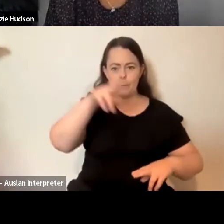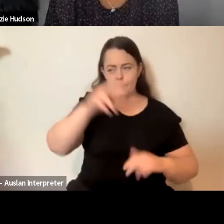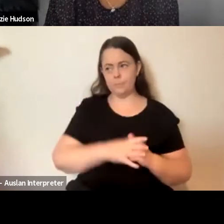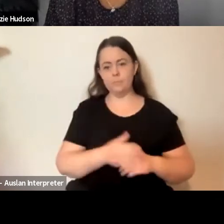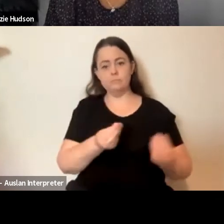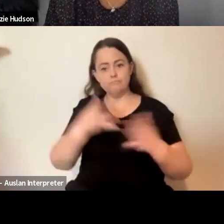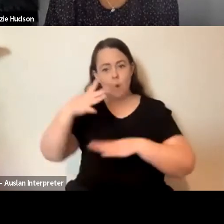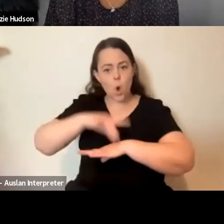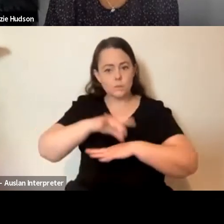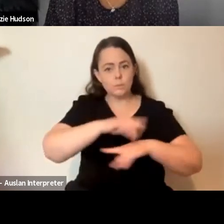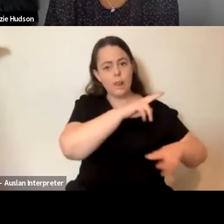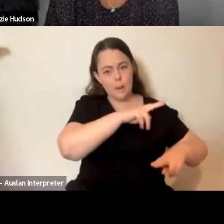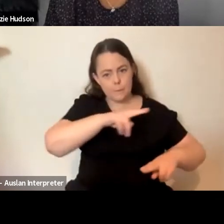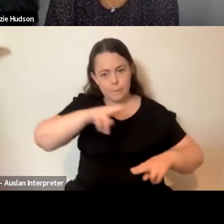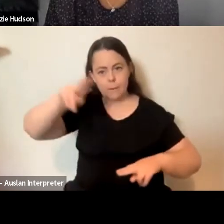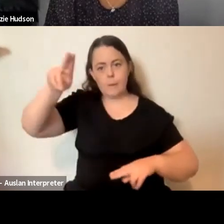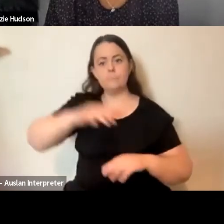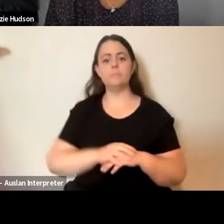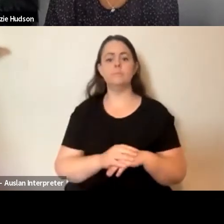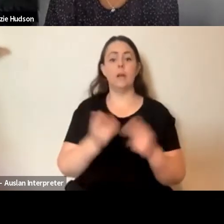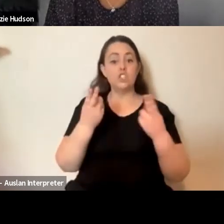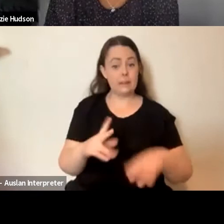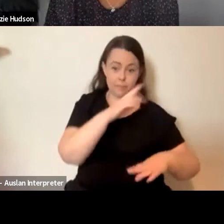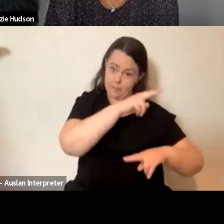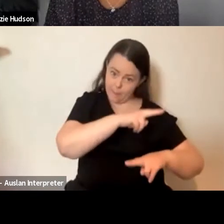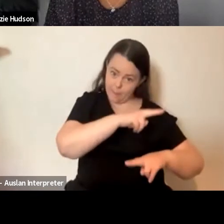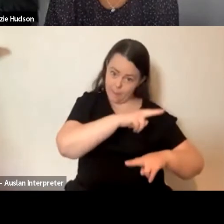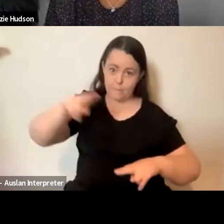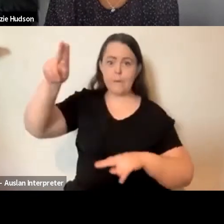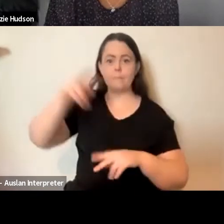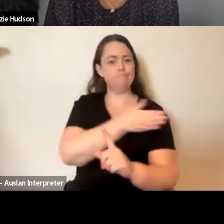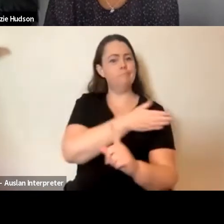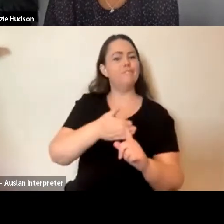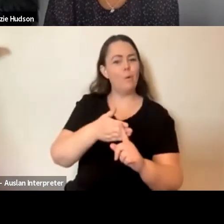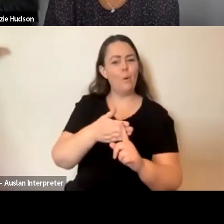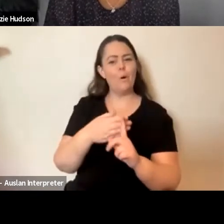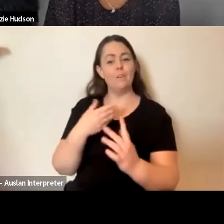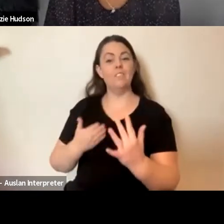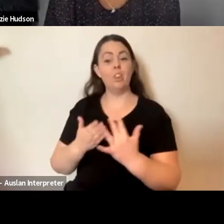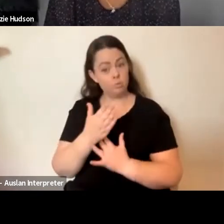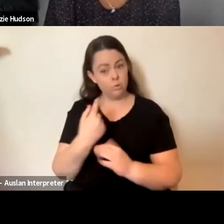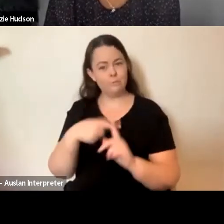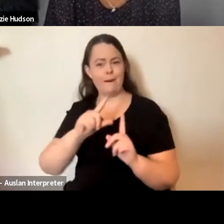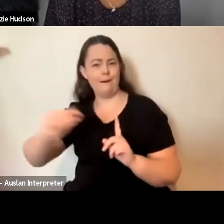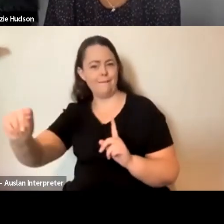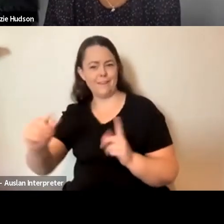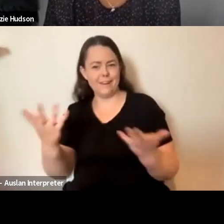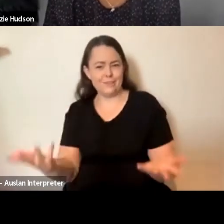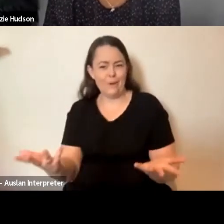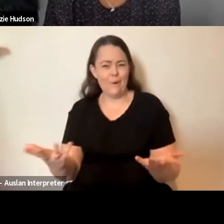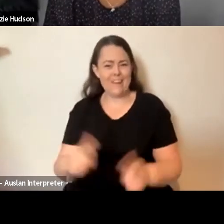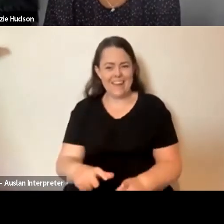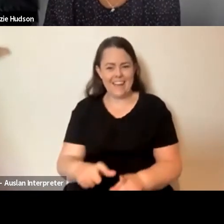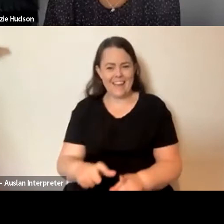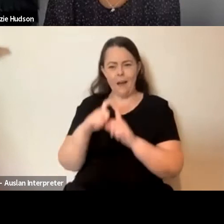of COVID and coming out of lockdown and what's kind of a continuation of a trend that we've been seeing for quite a while is kind of difficult to tease